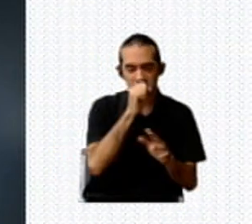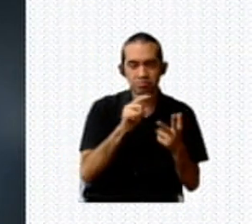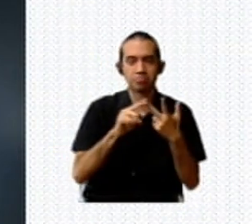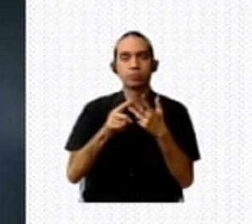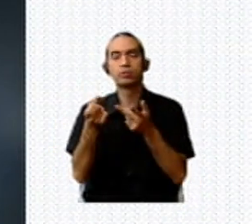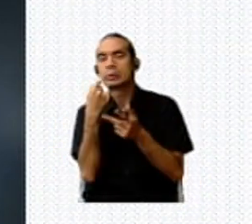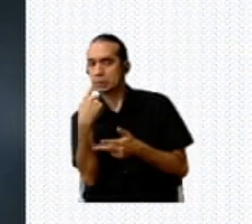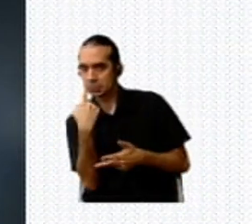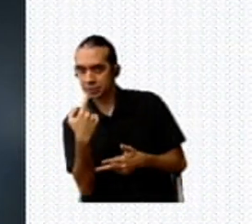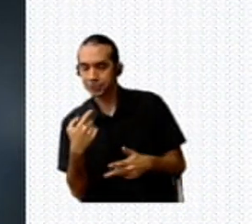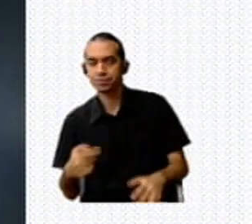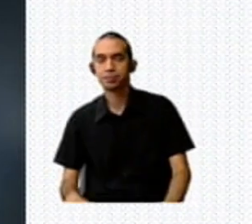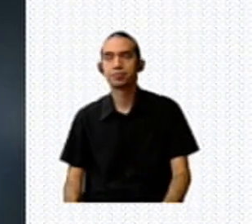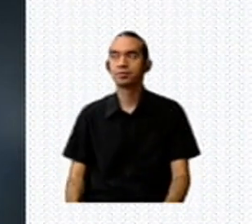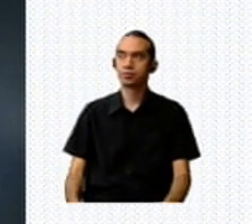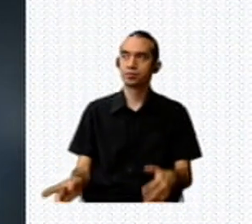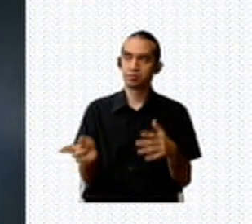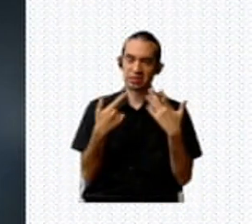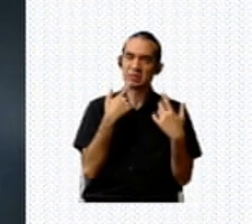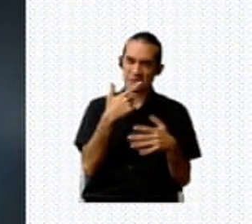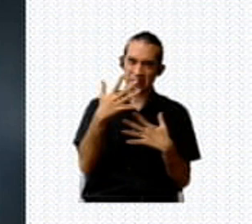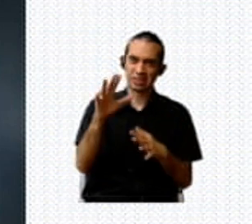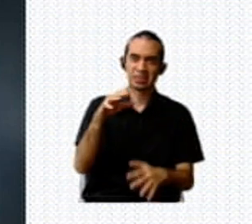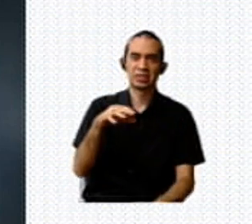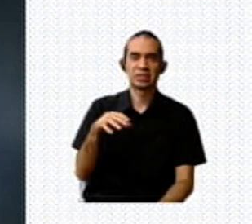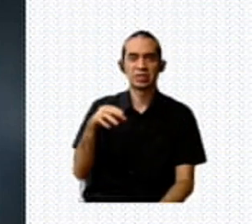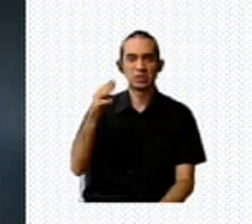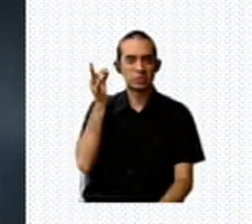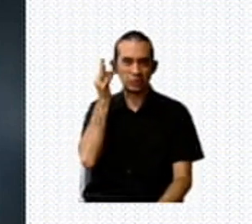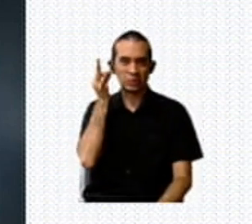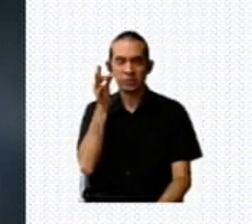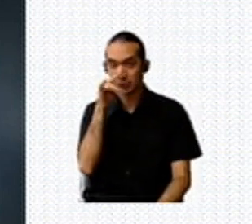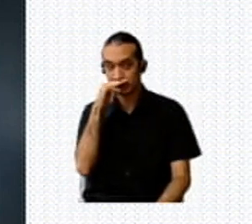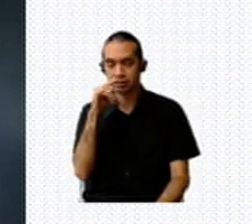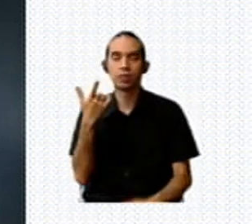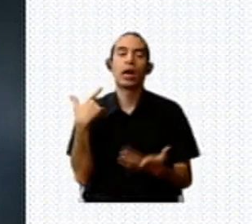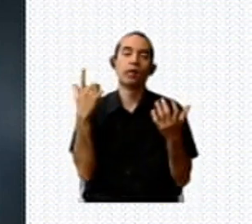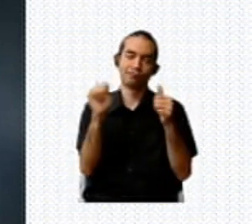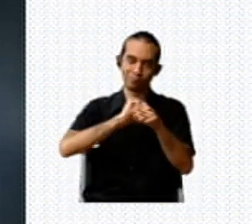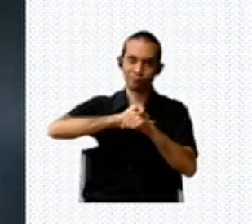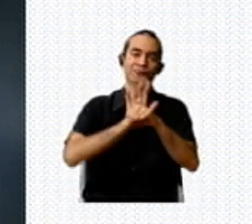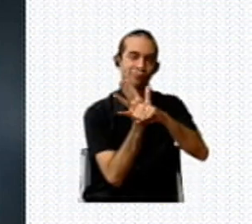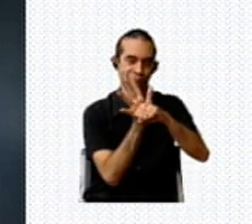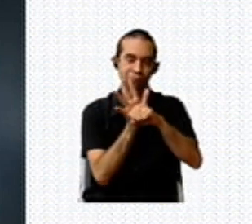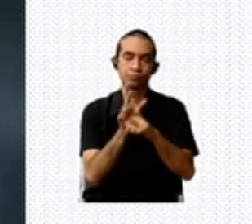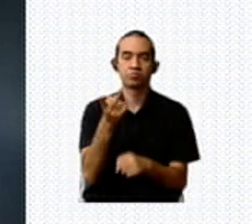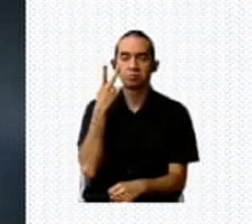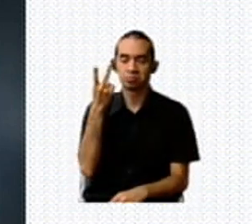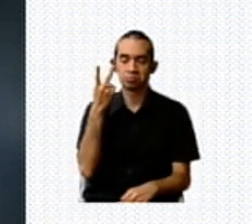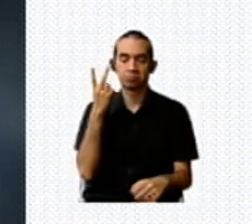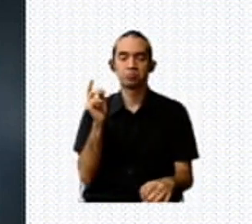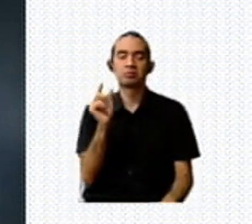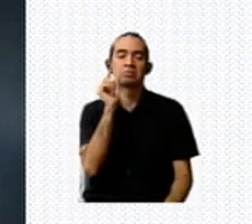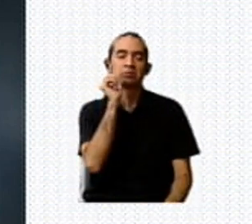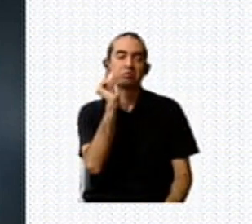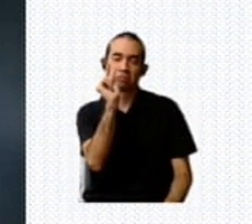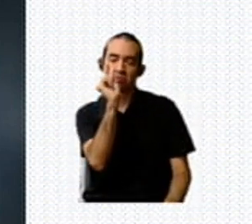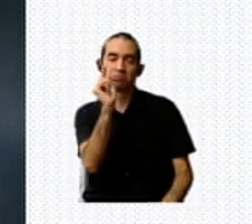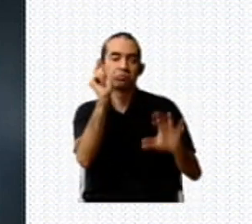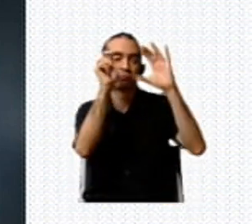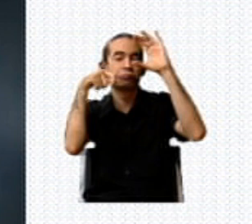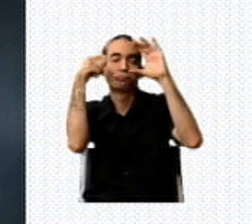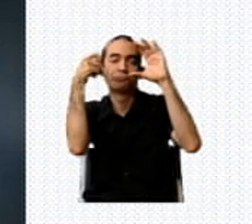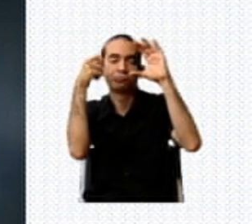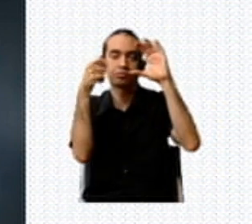First, Charlie, as Charlotte mentioned, we have the coronavirus, and we are going to watch a very tiny